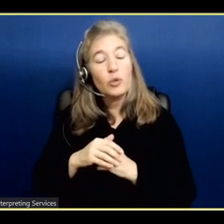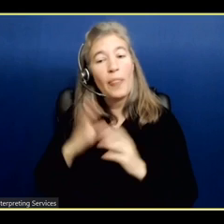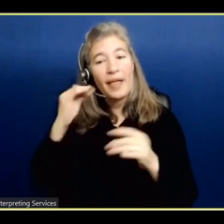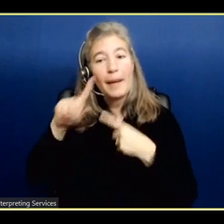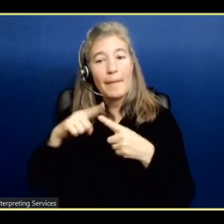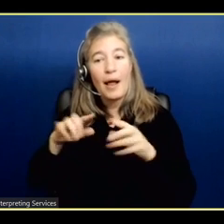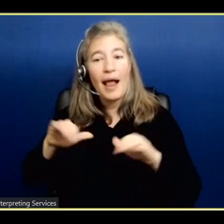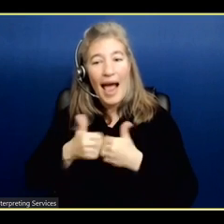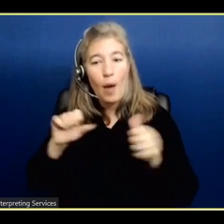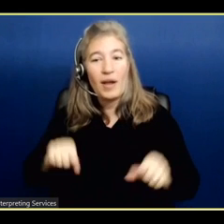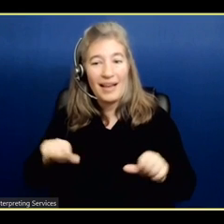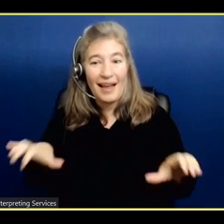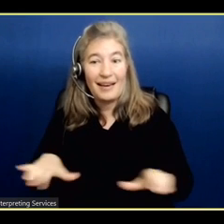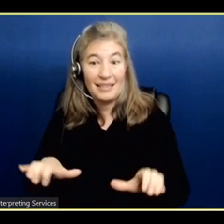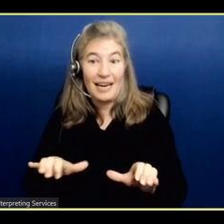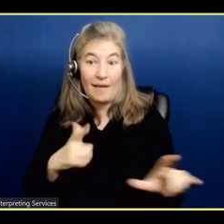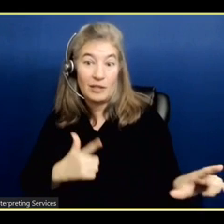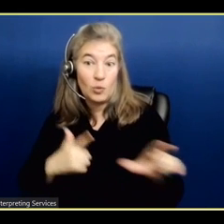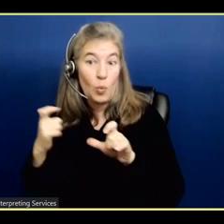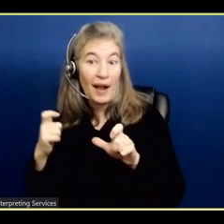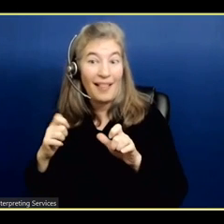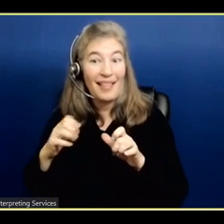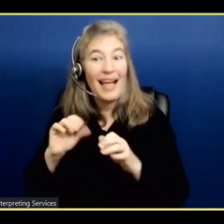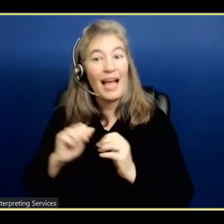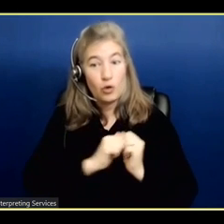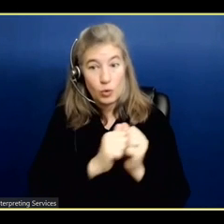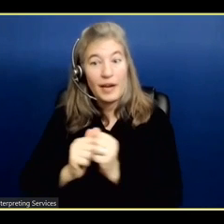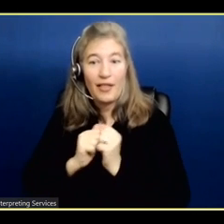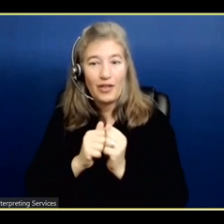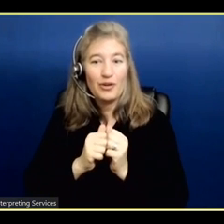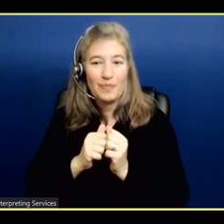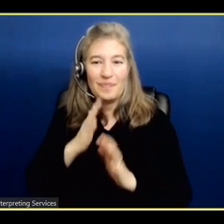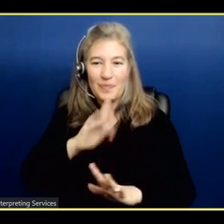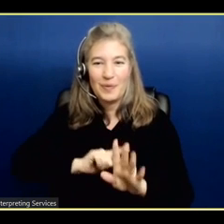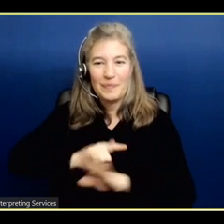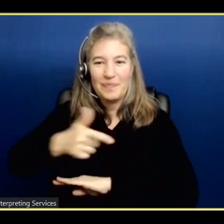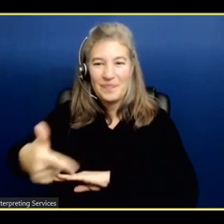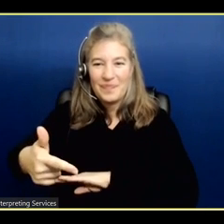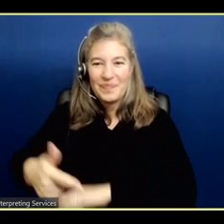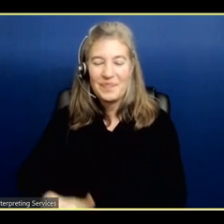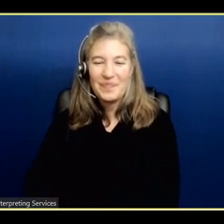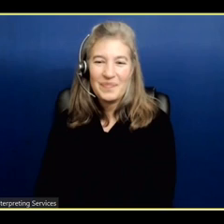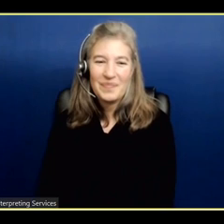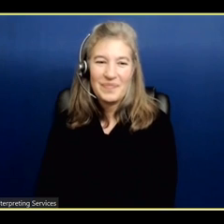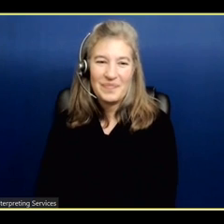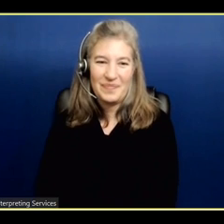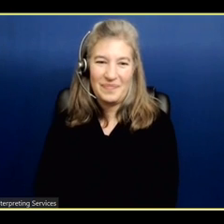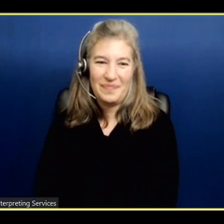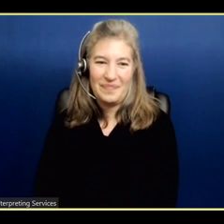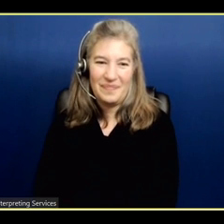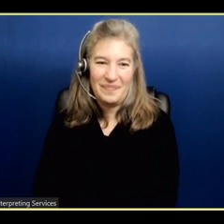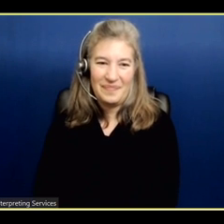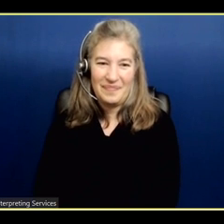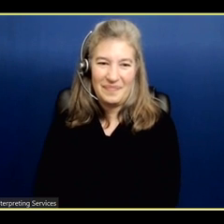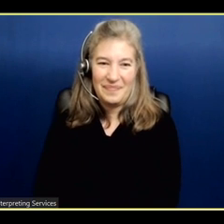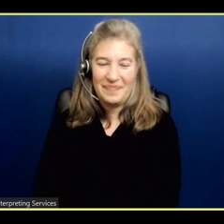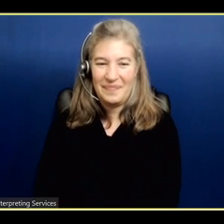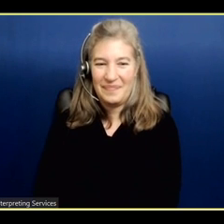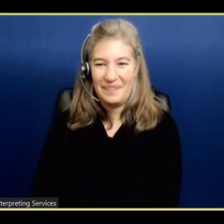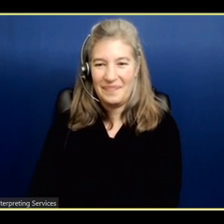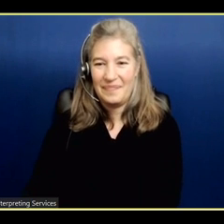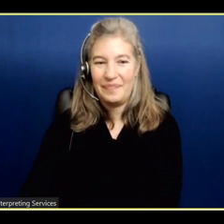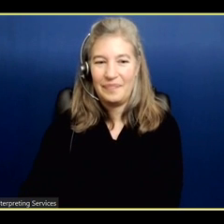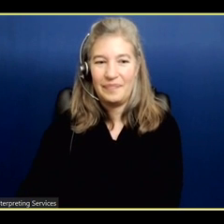justice in the nonprofit performing arts field. Our work supports artists directly